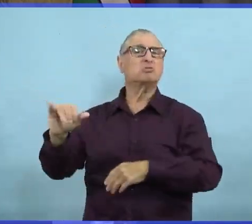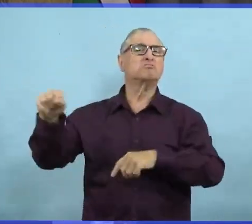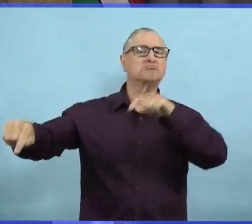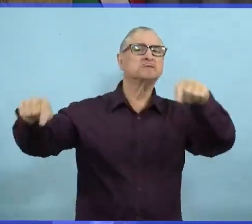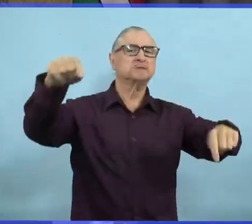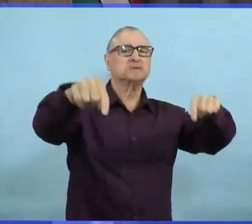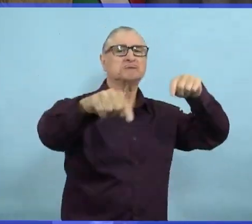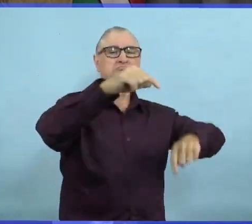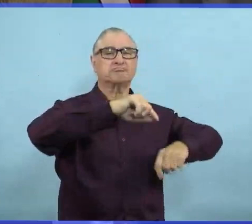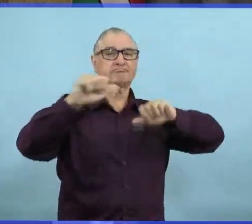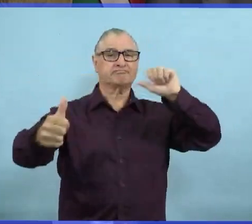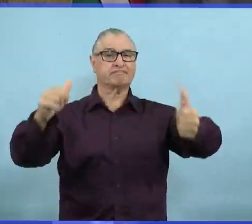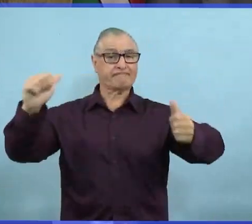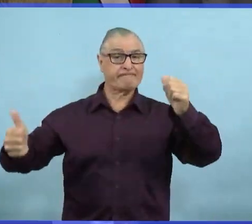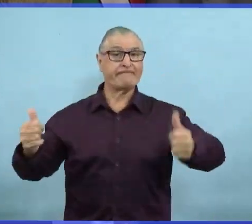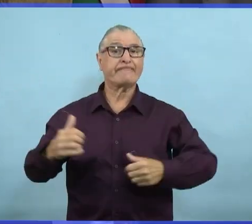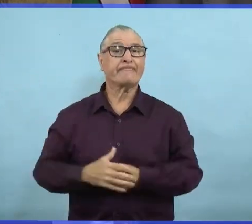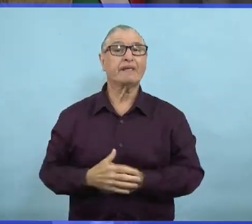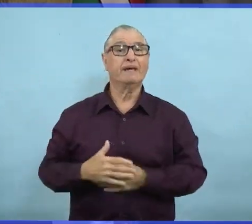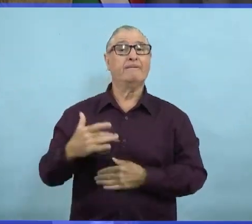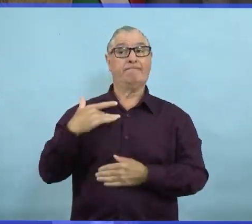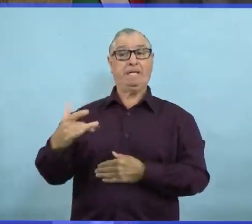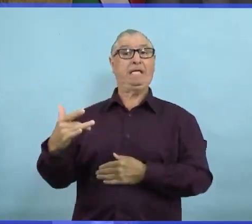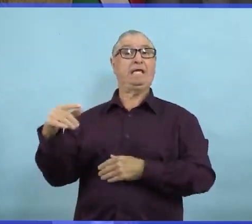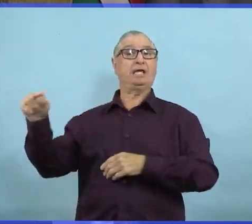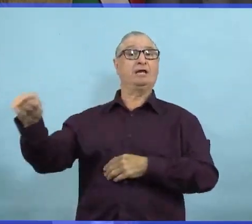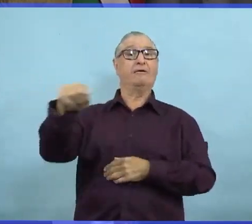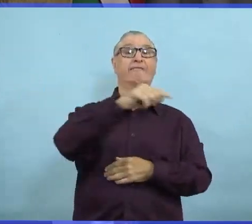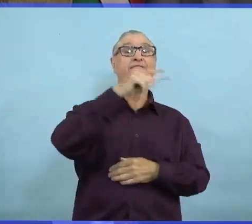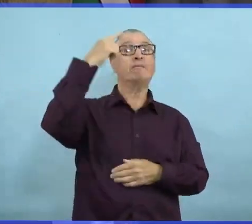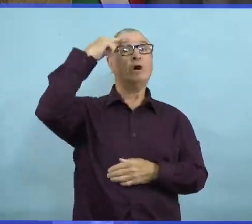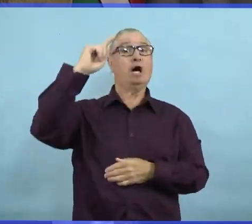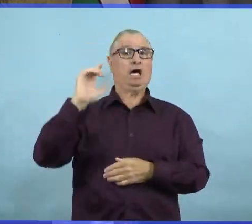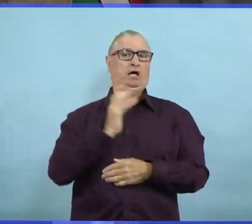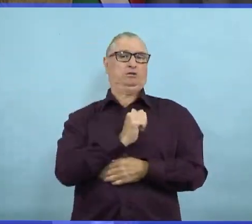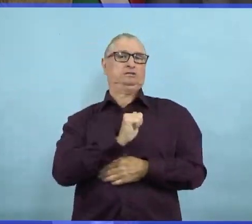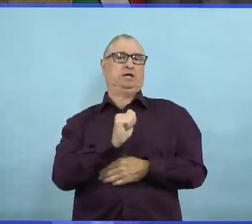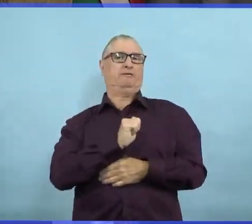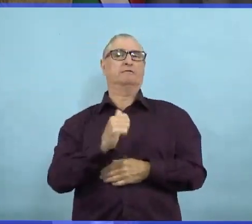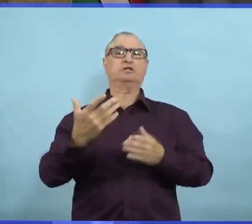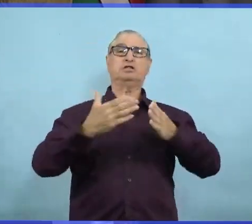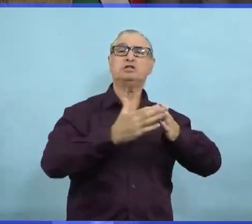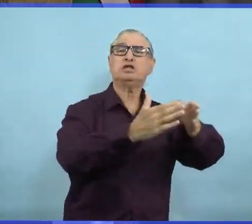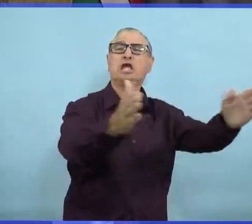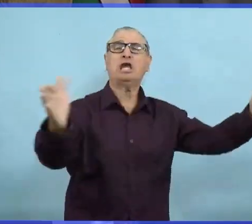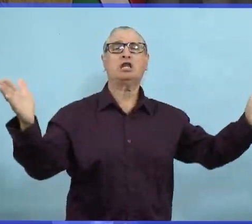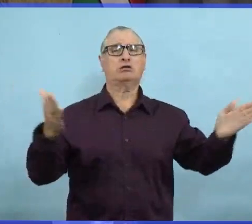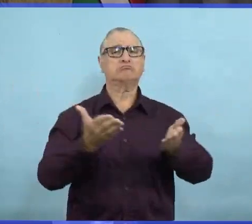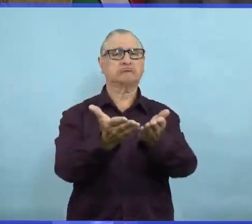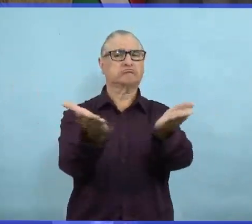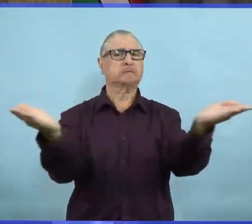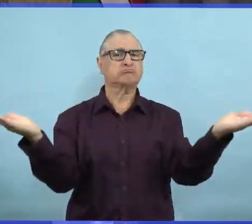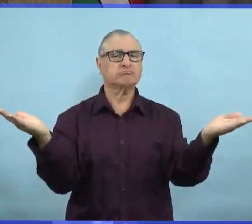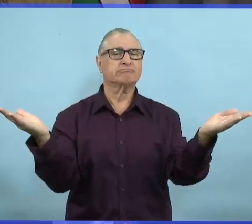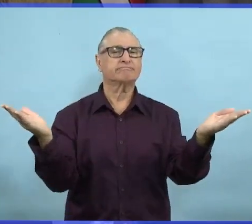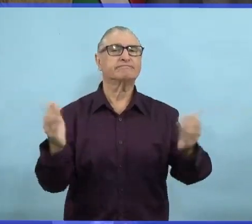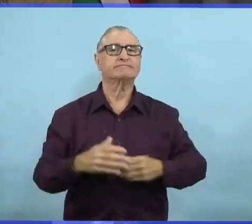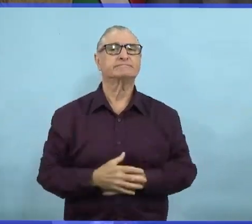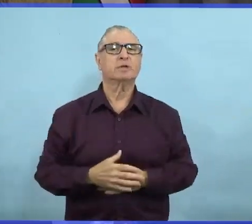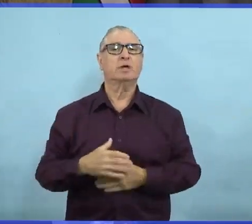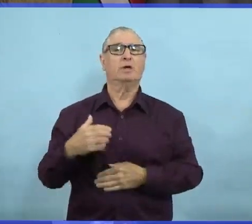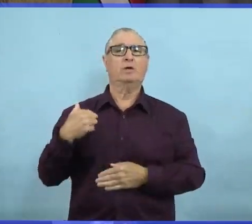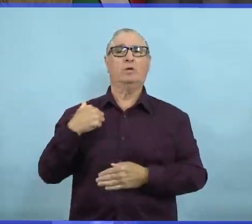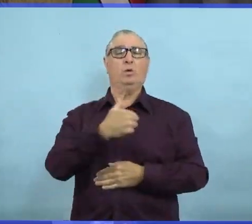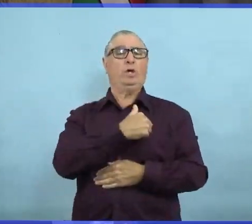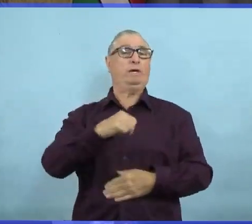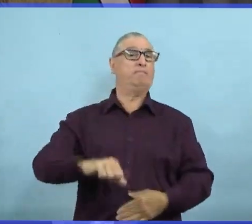And they built these things for themselves and for one another, and they built them with dedication and with pride. And so we must dedicate ourselves